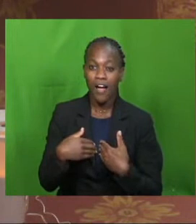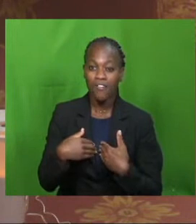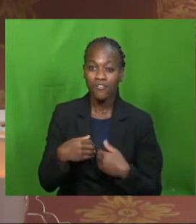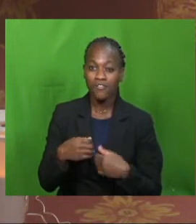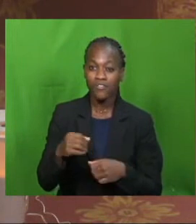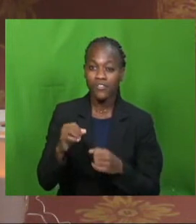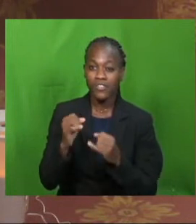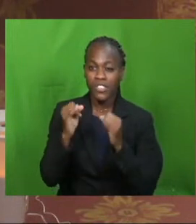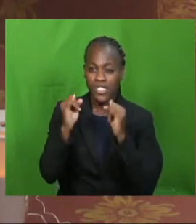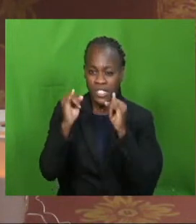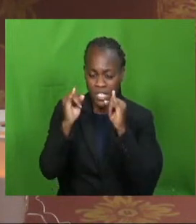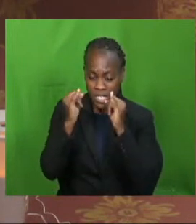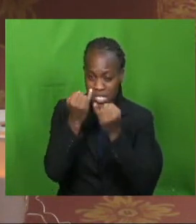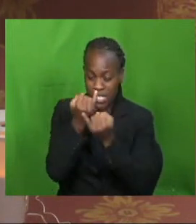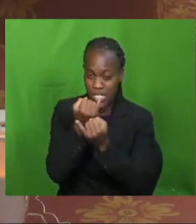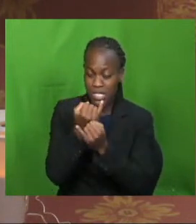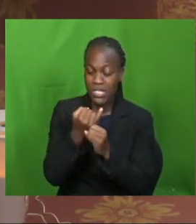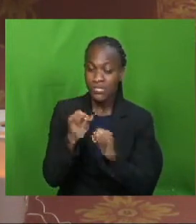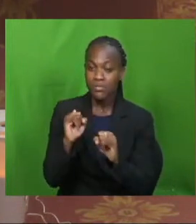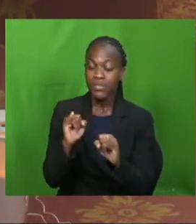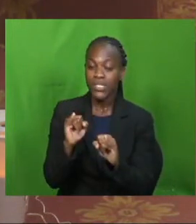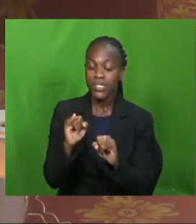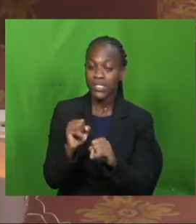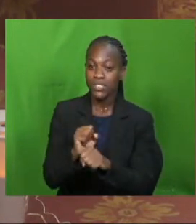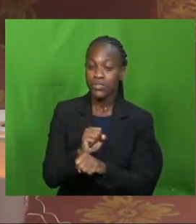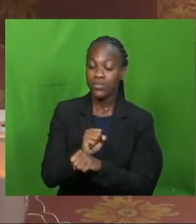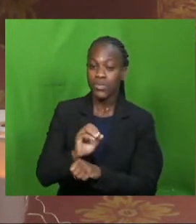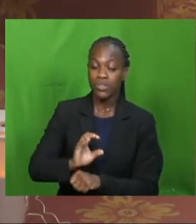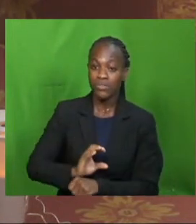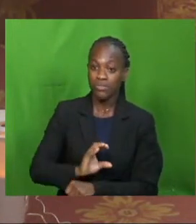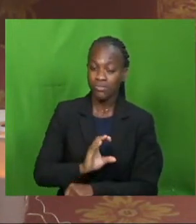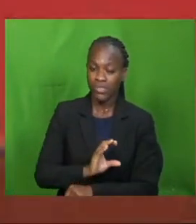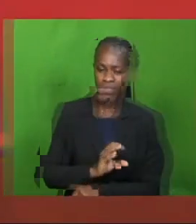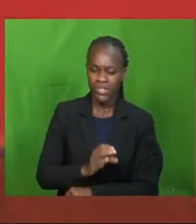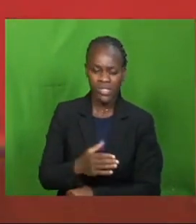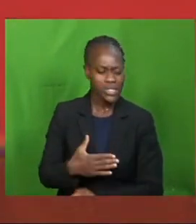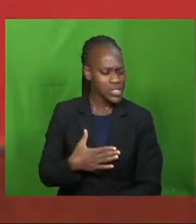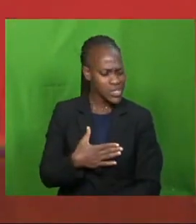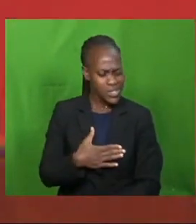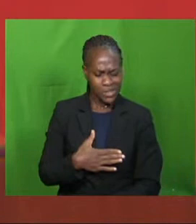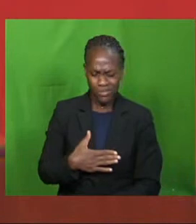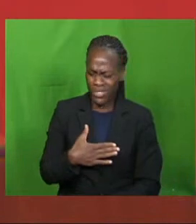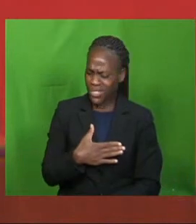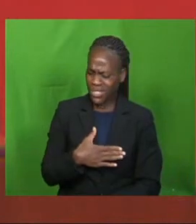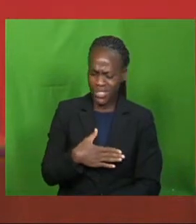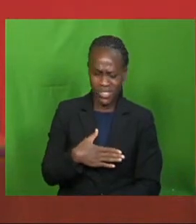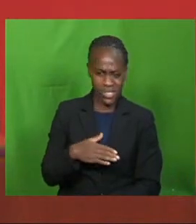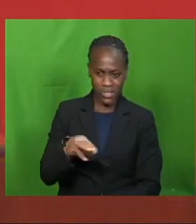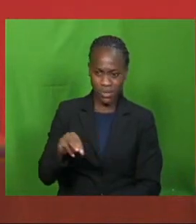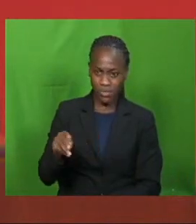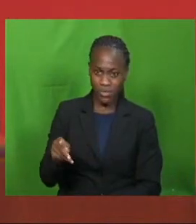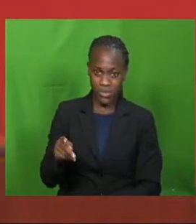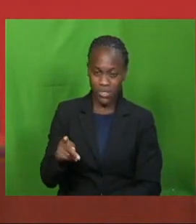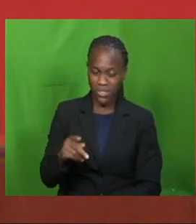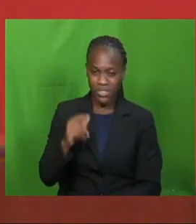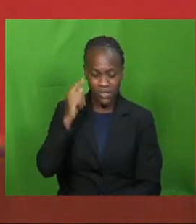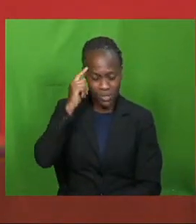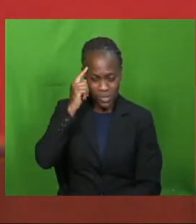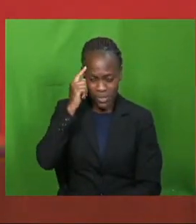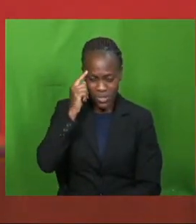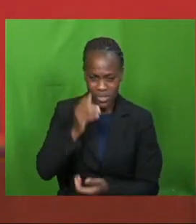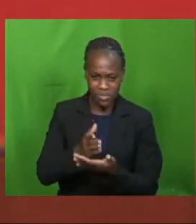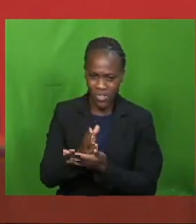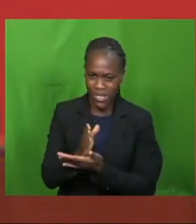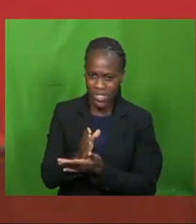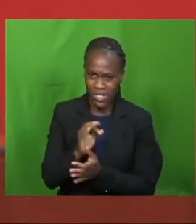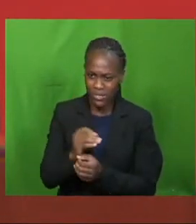committee. Honourable members, I don't think it will serve the purpose if we bring the minister here to respond to our